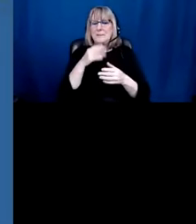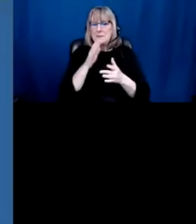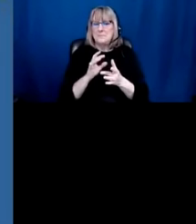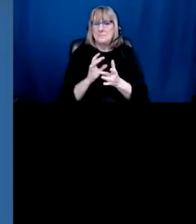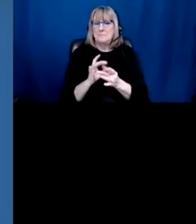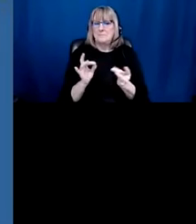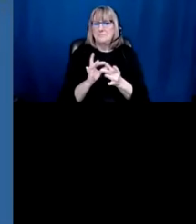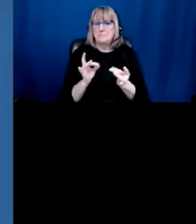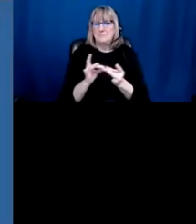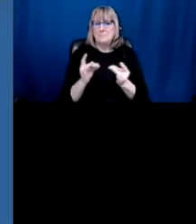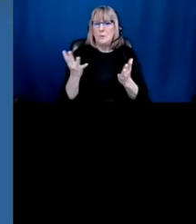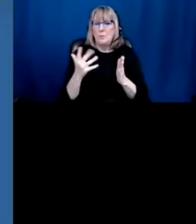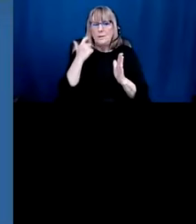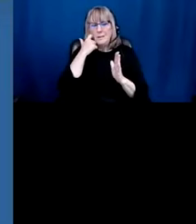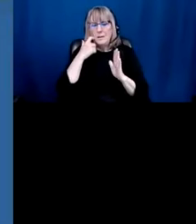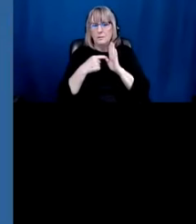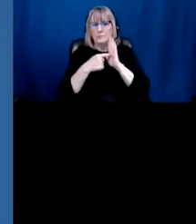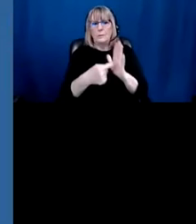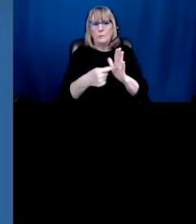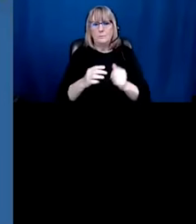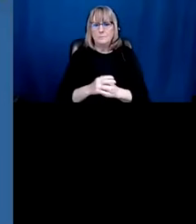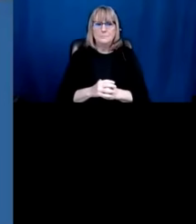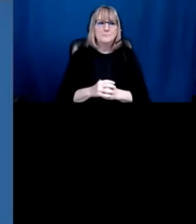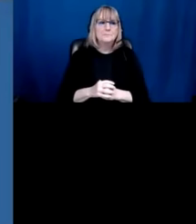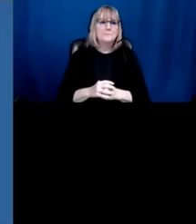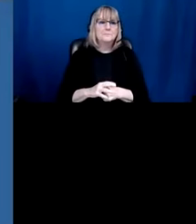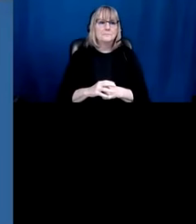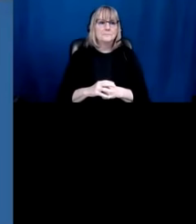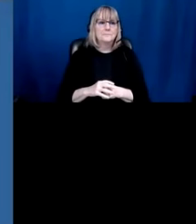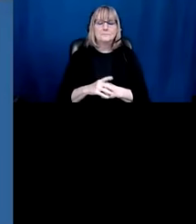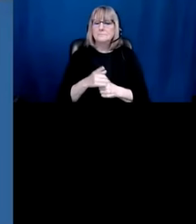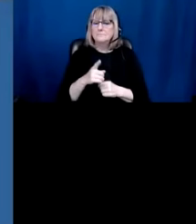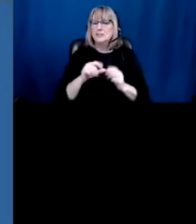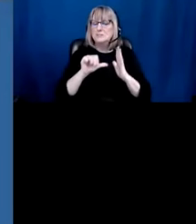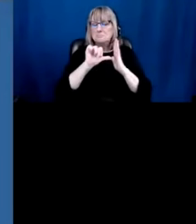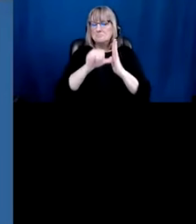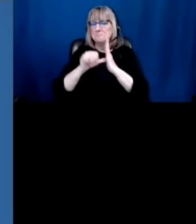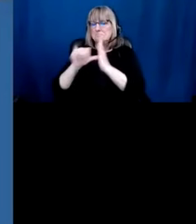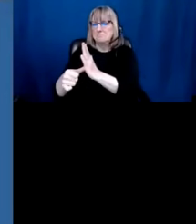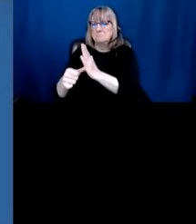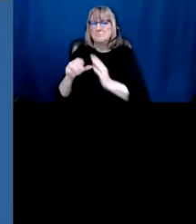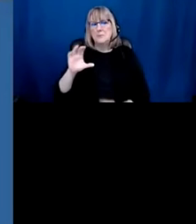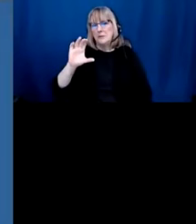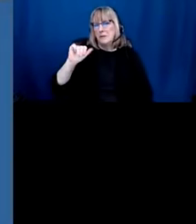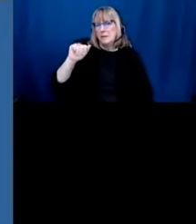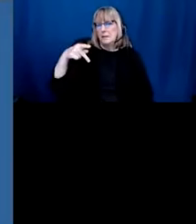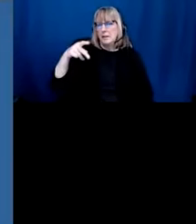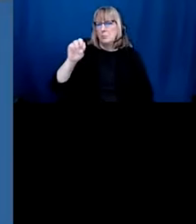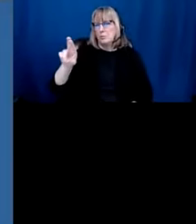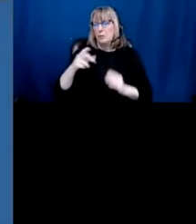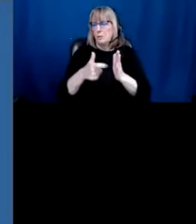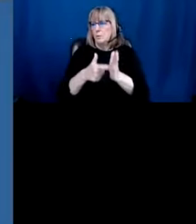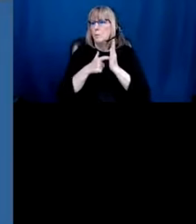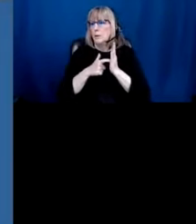what was shown on the screen. Voy a hablar un poco sobre lo que hemos mostrado en la pantalla. Requires